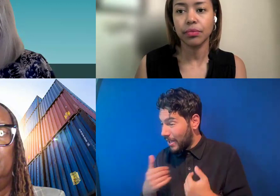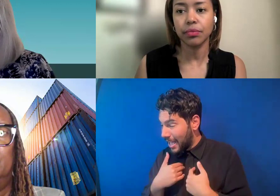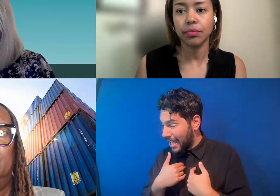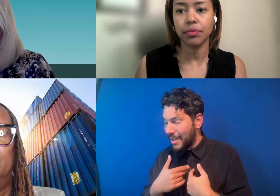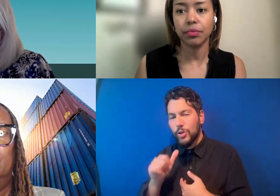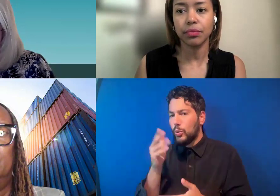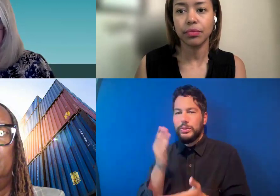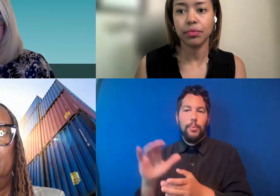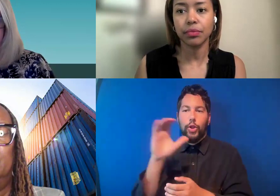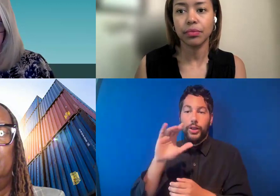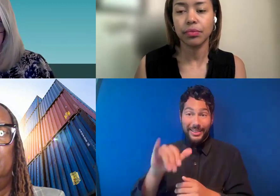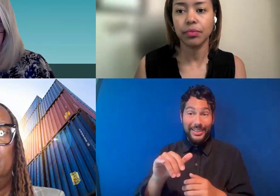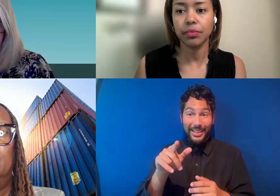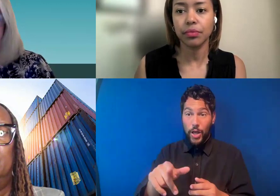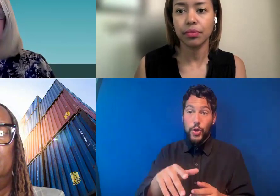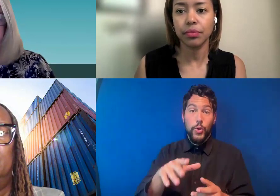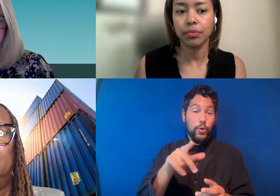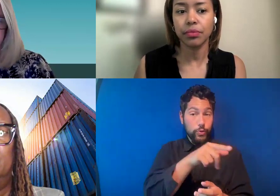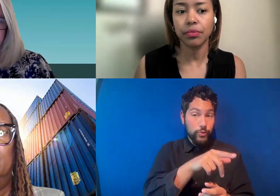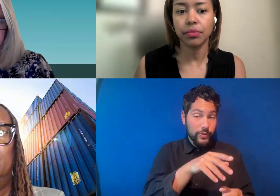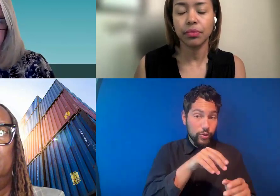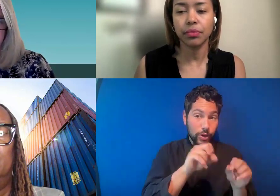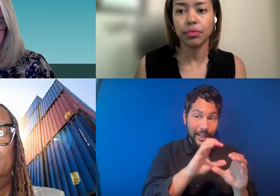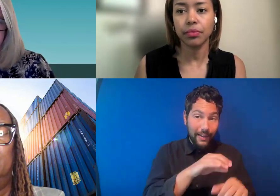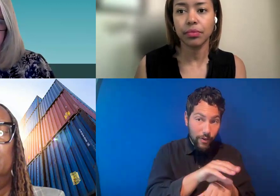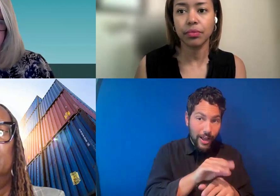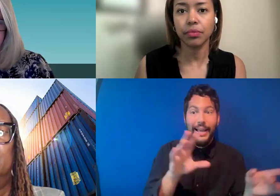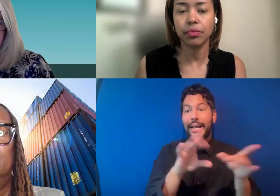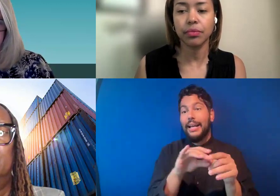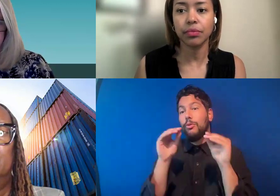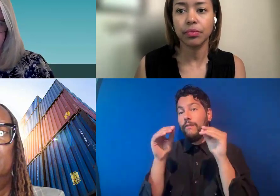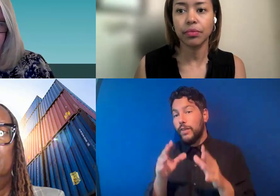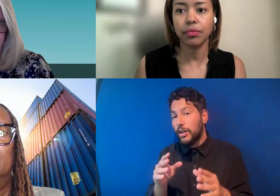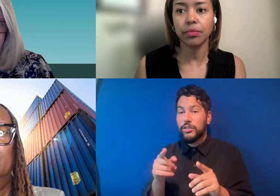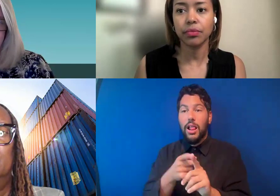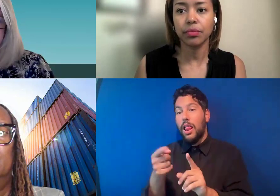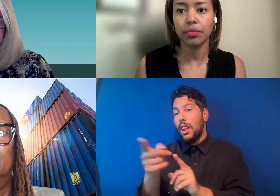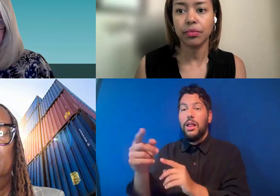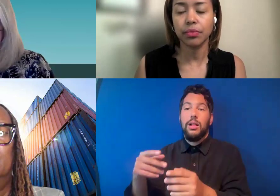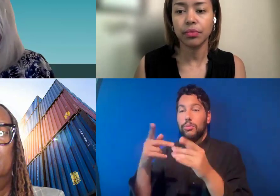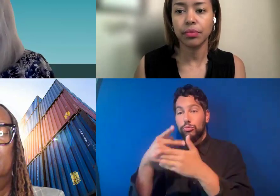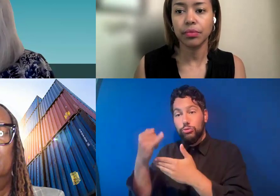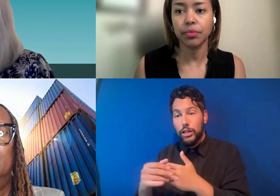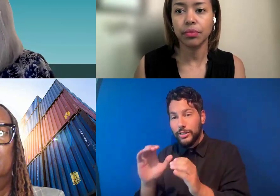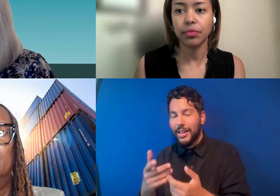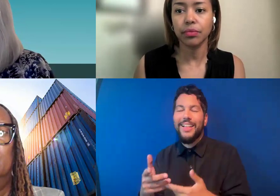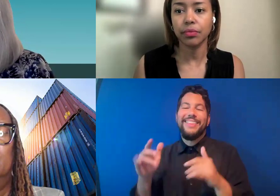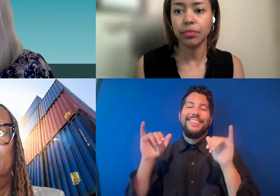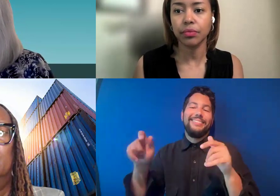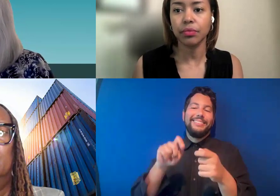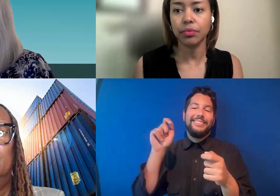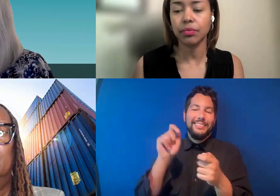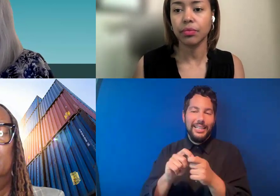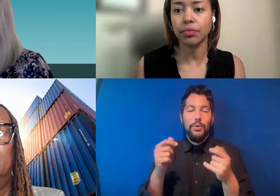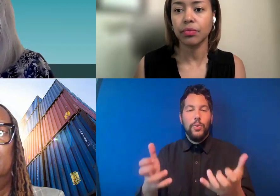you took that class with the SBDC advisor, and then they connected you with some professor, and then the project and everything. That's exactly how we want this kind of